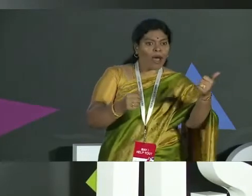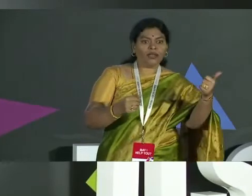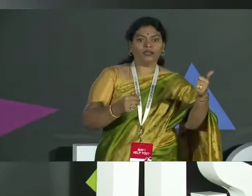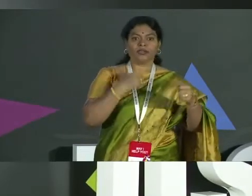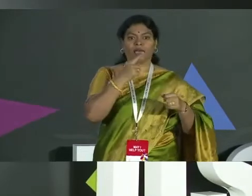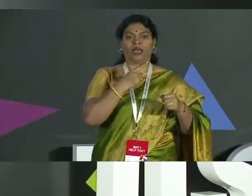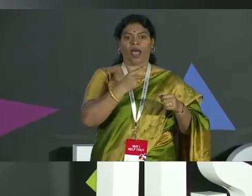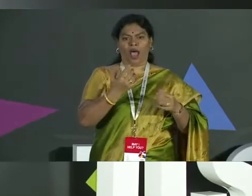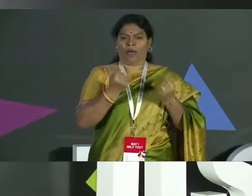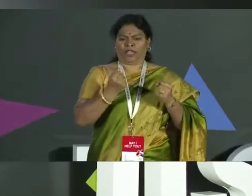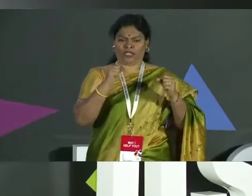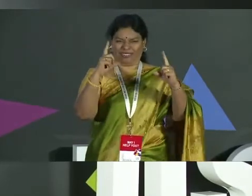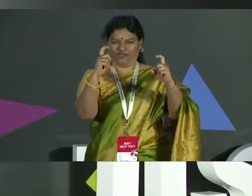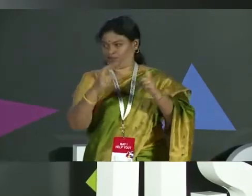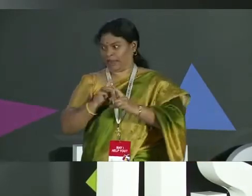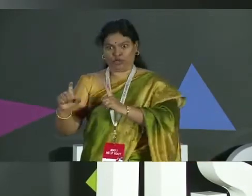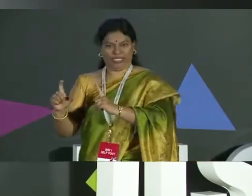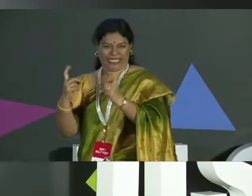you know, I should get a photograph shot